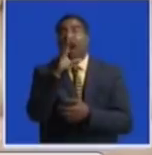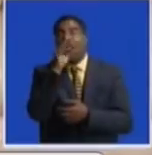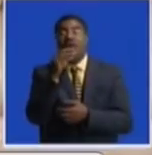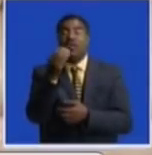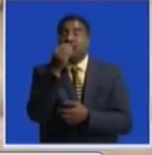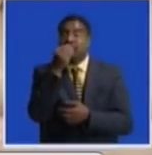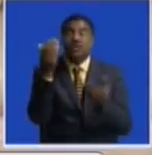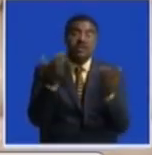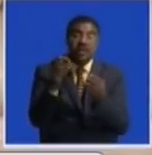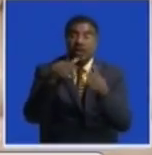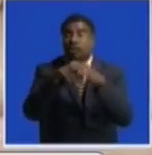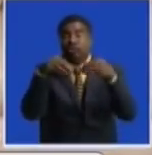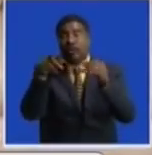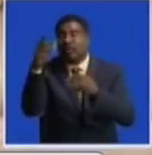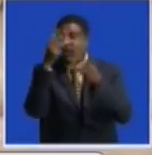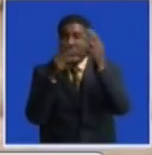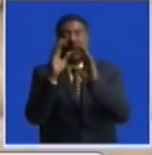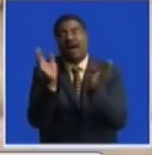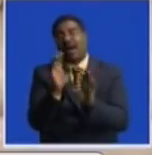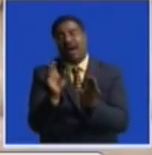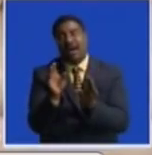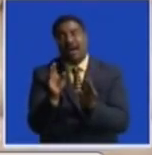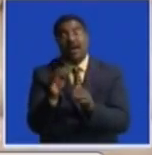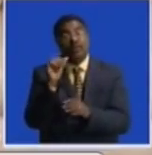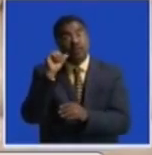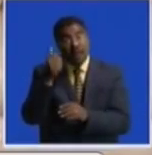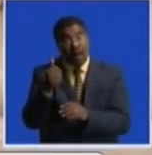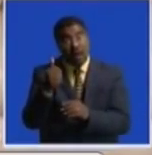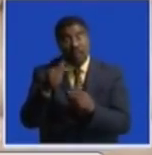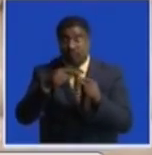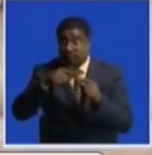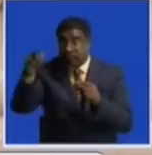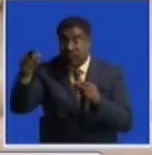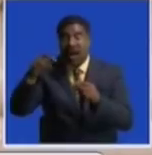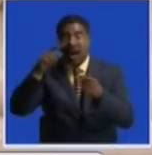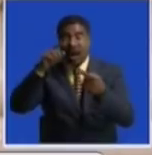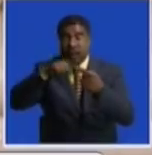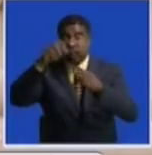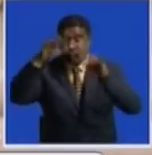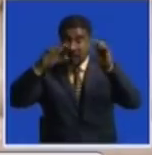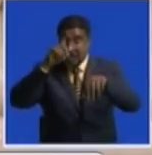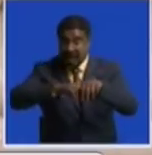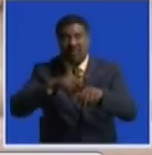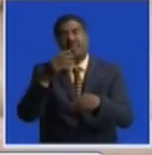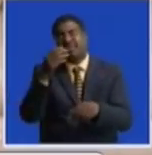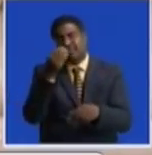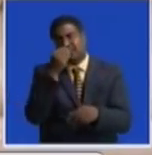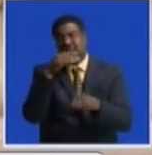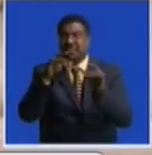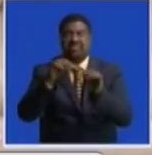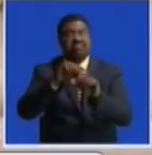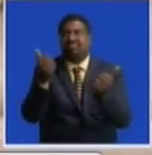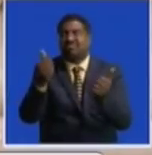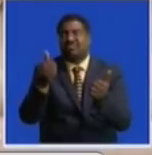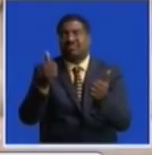of mealie meal in the shops. So you are assured that tomorrow through to the next harvest season, you will be able to buy mealie meal without any panic and